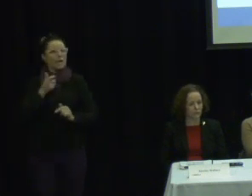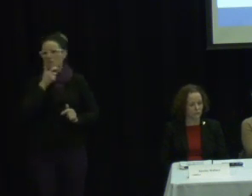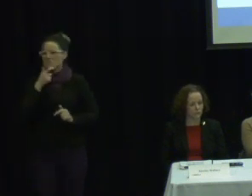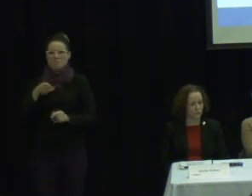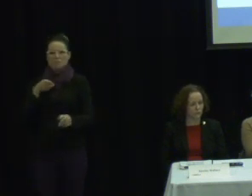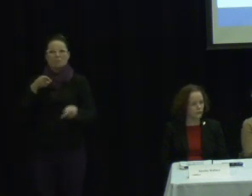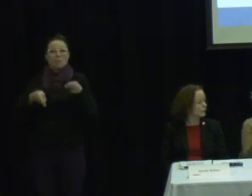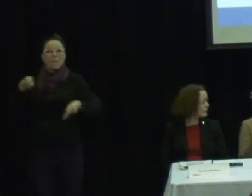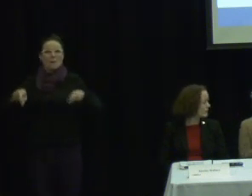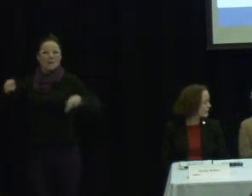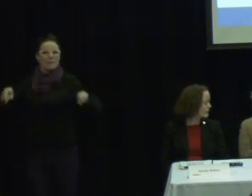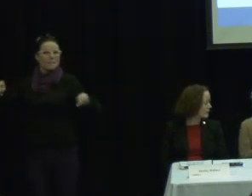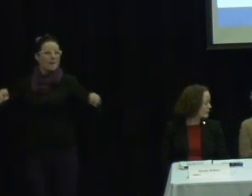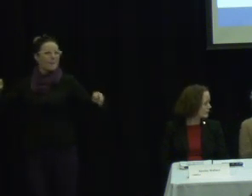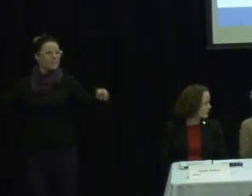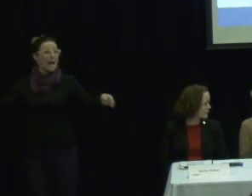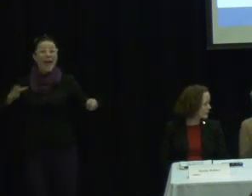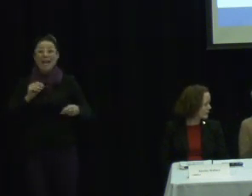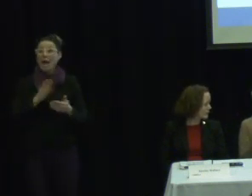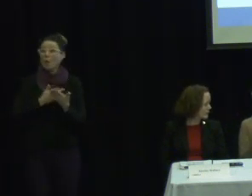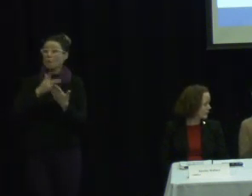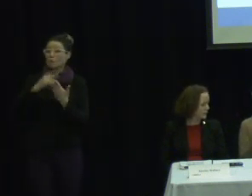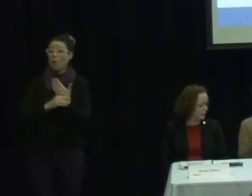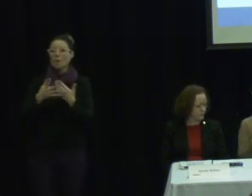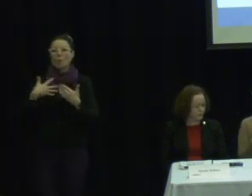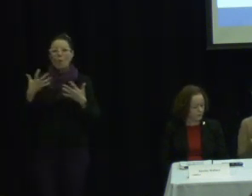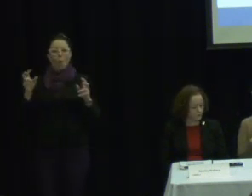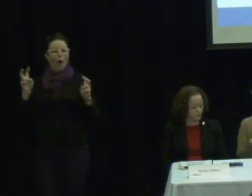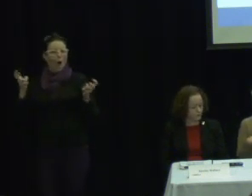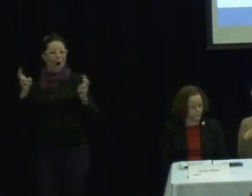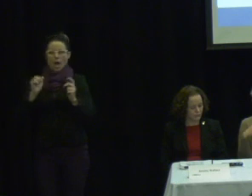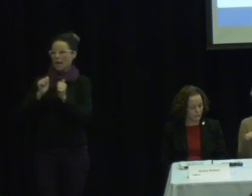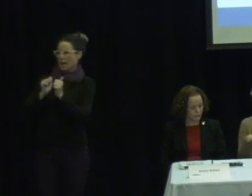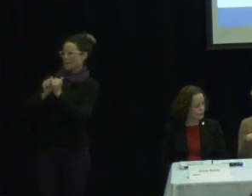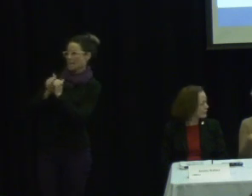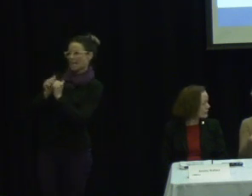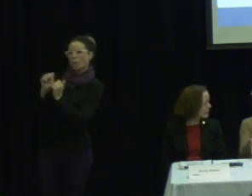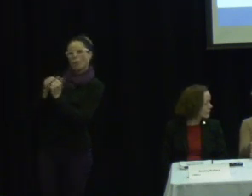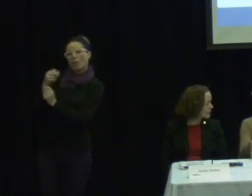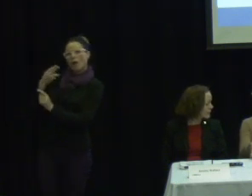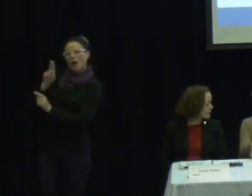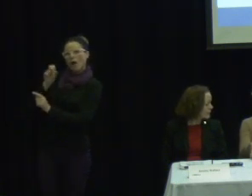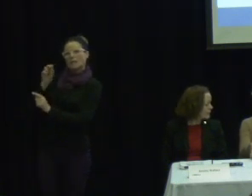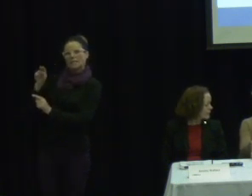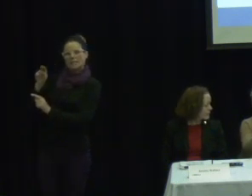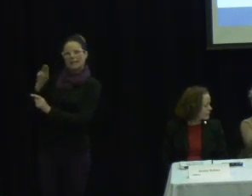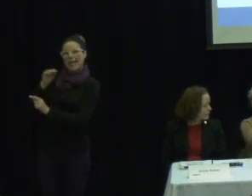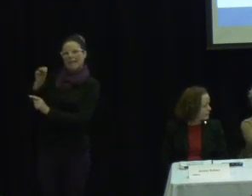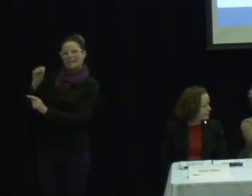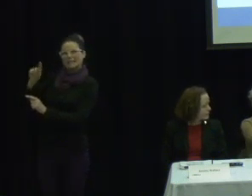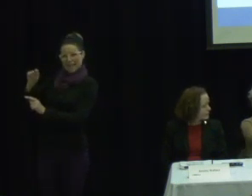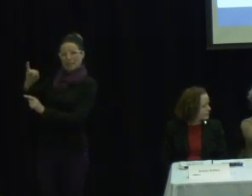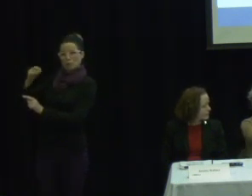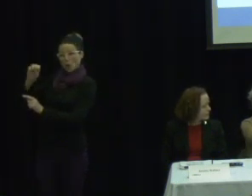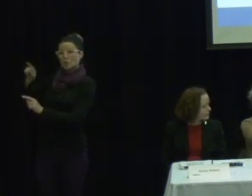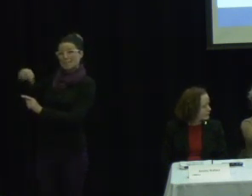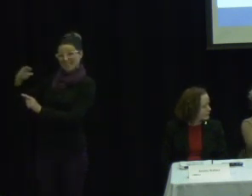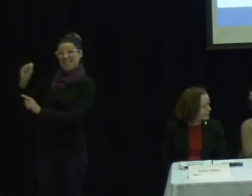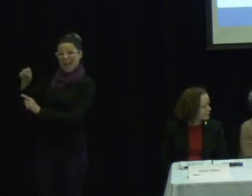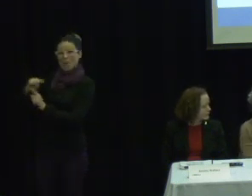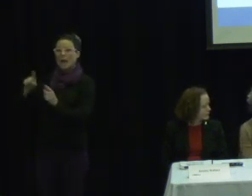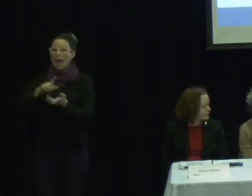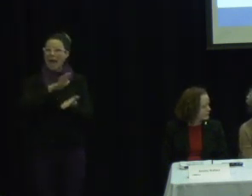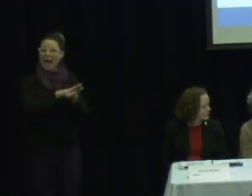St. Joe's, but can be our academic quality. Because one thing I know about our programs, and this goes to the point about